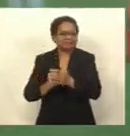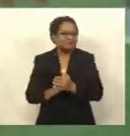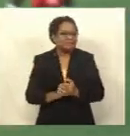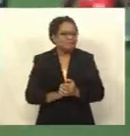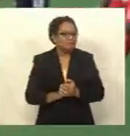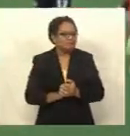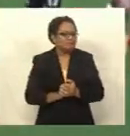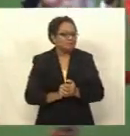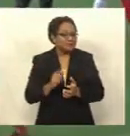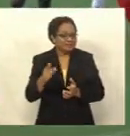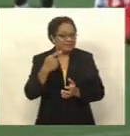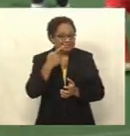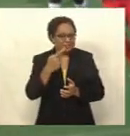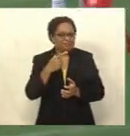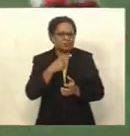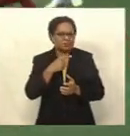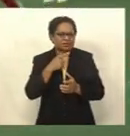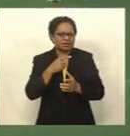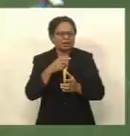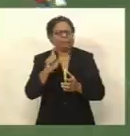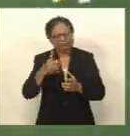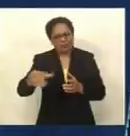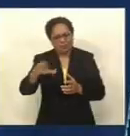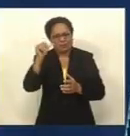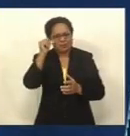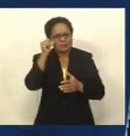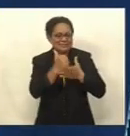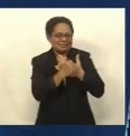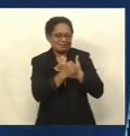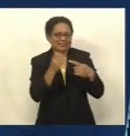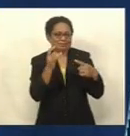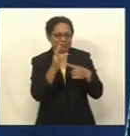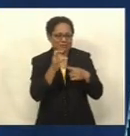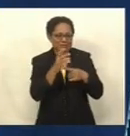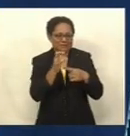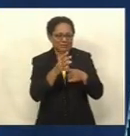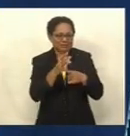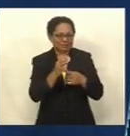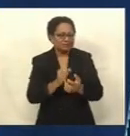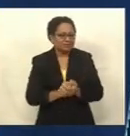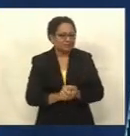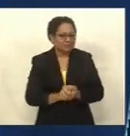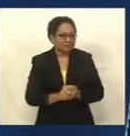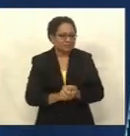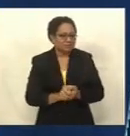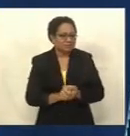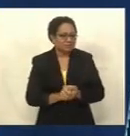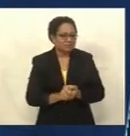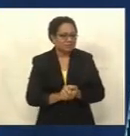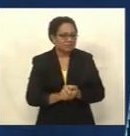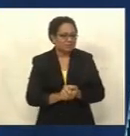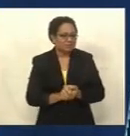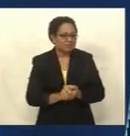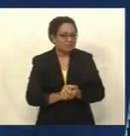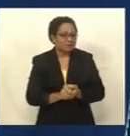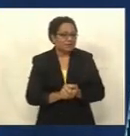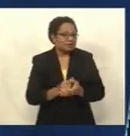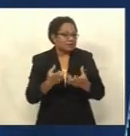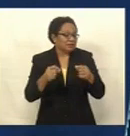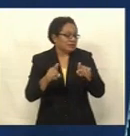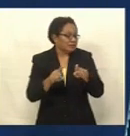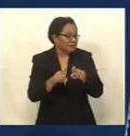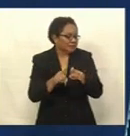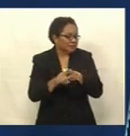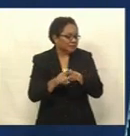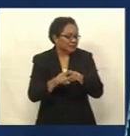that safety comes first. I think once everyone is safe, then the league will start. So in that safe space,